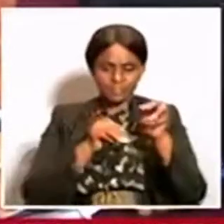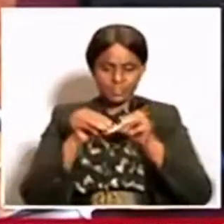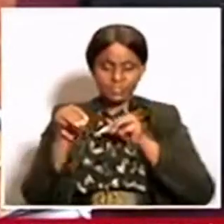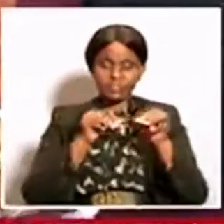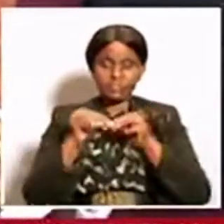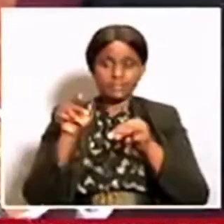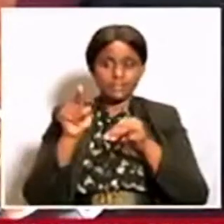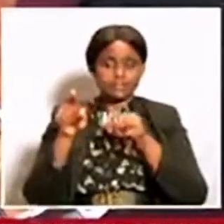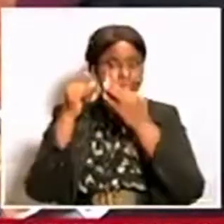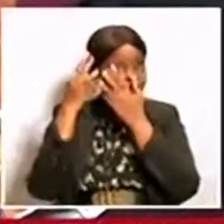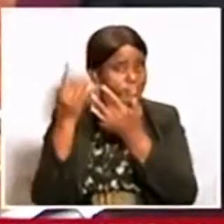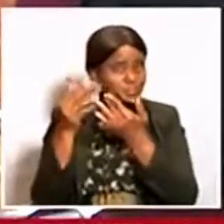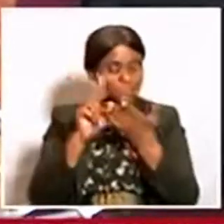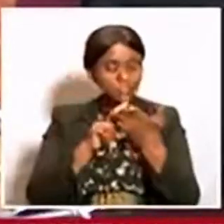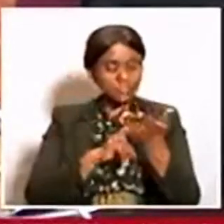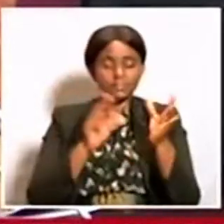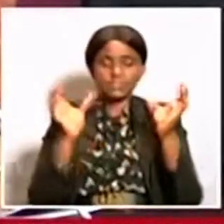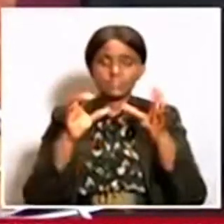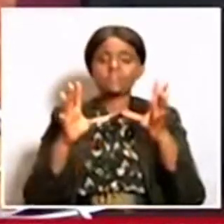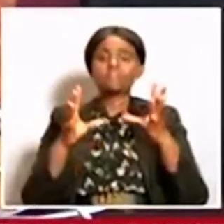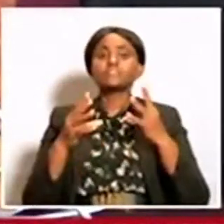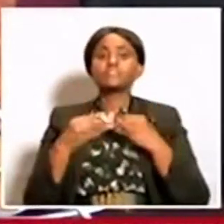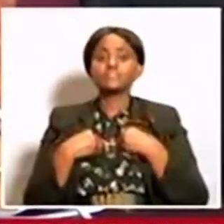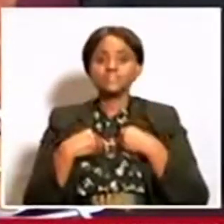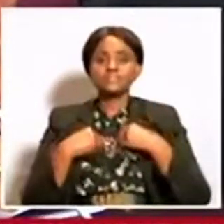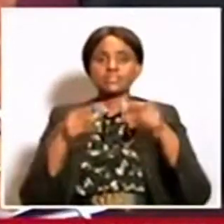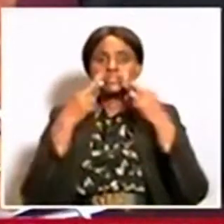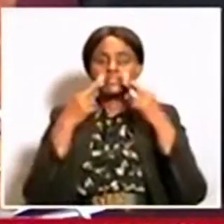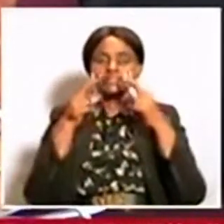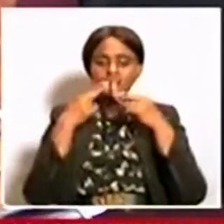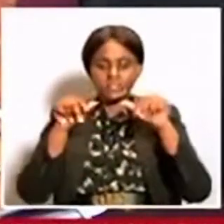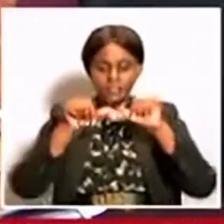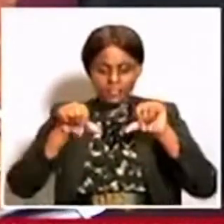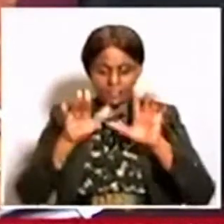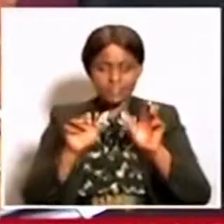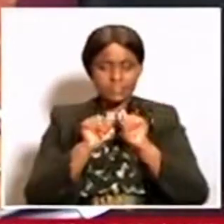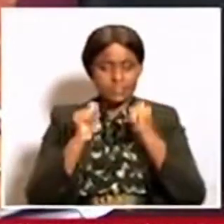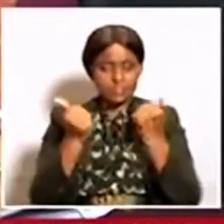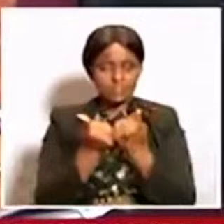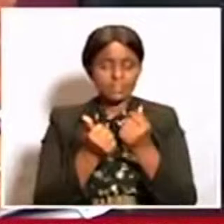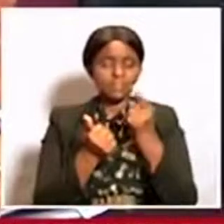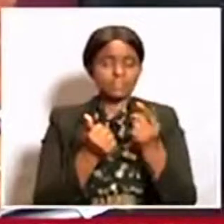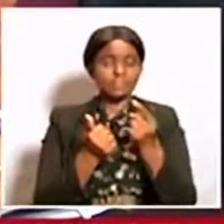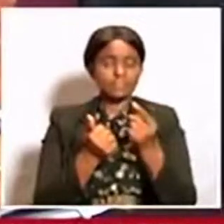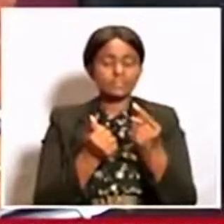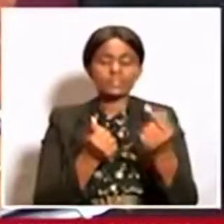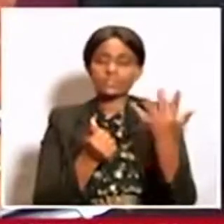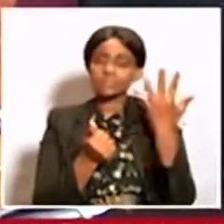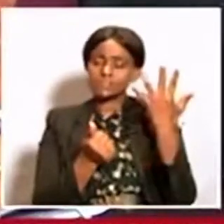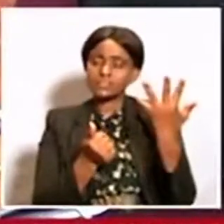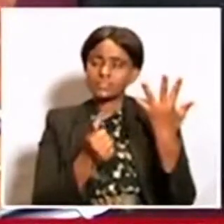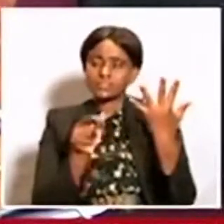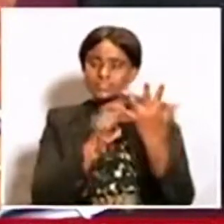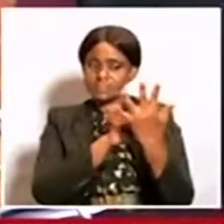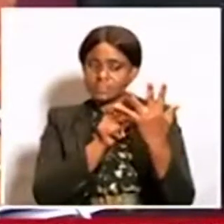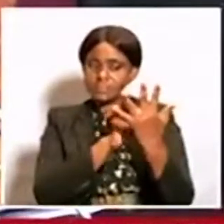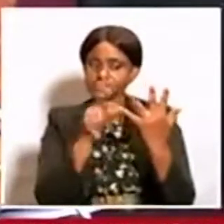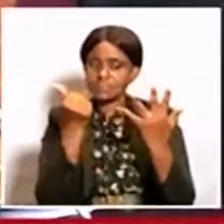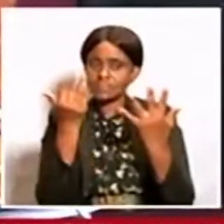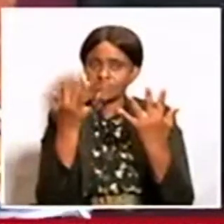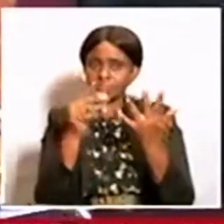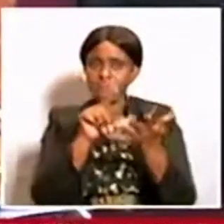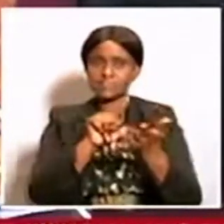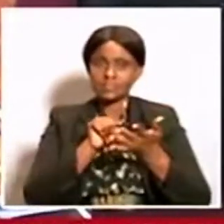Management wishes to report that the council acknowledges findings of the Auditor General. 5 of 15